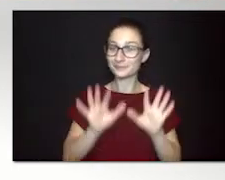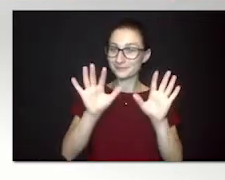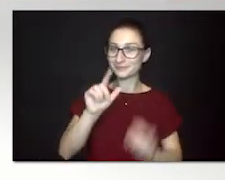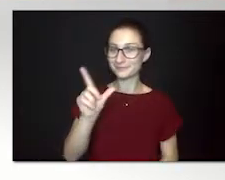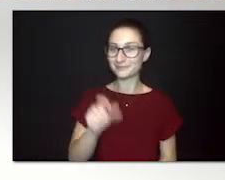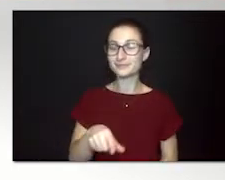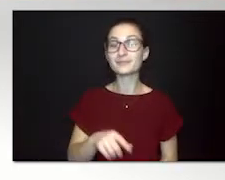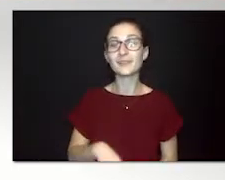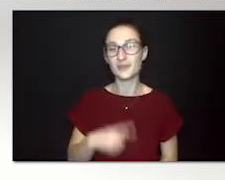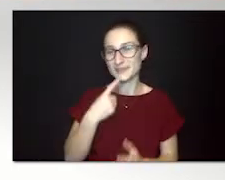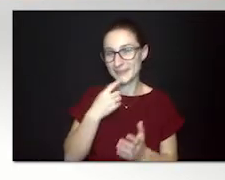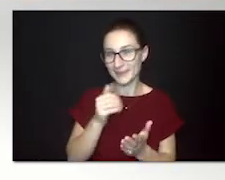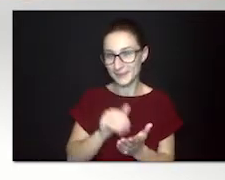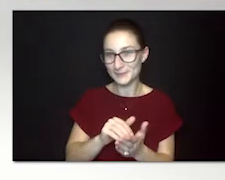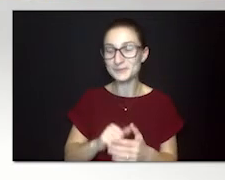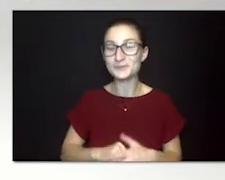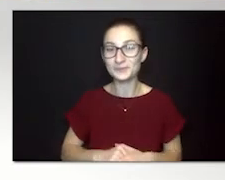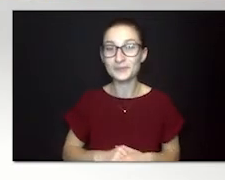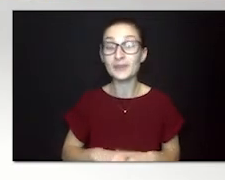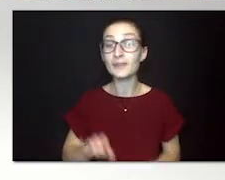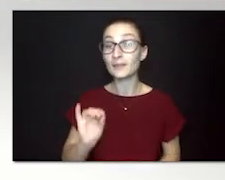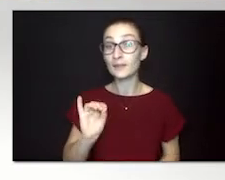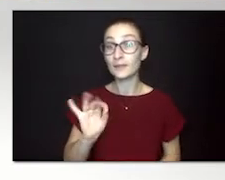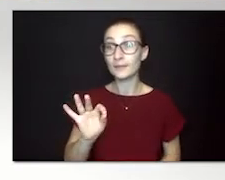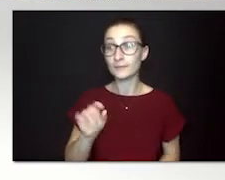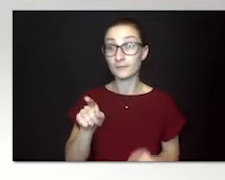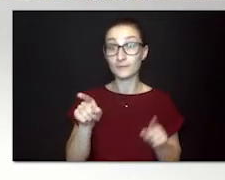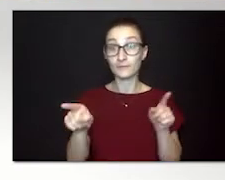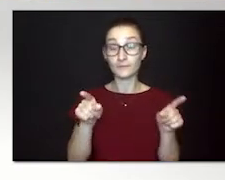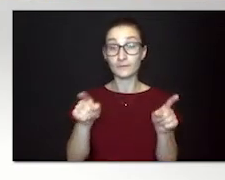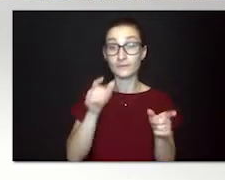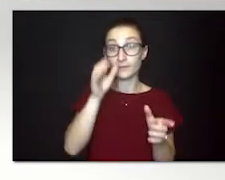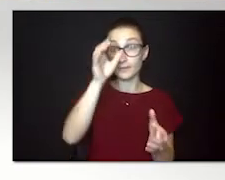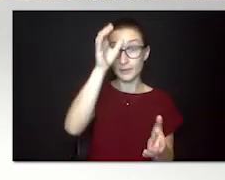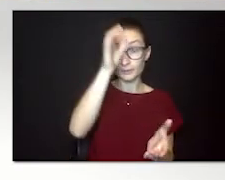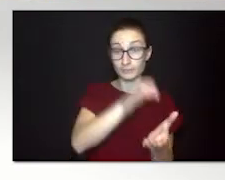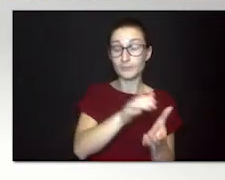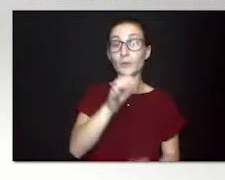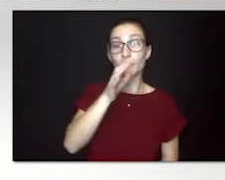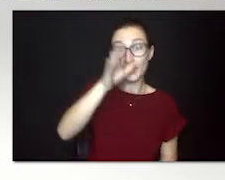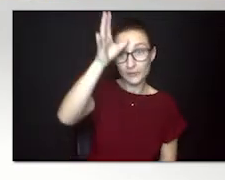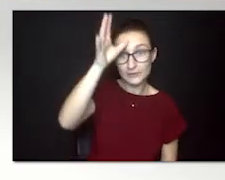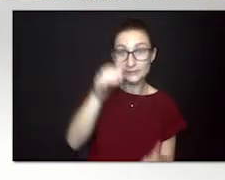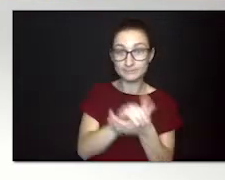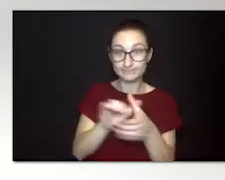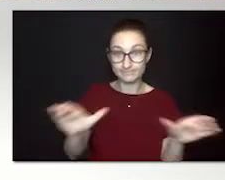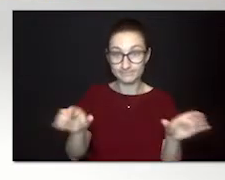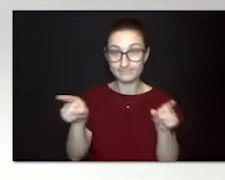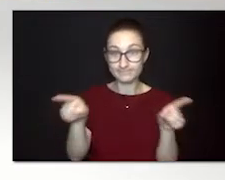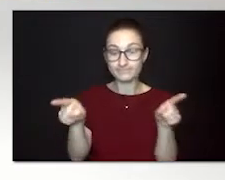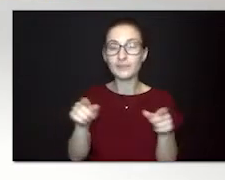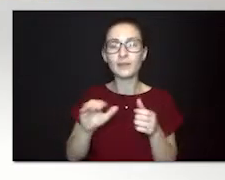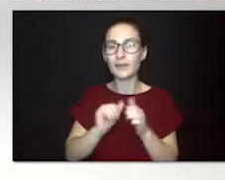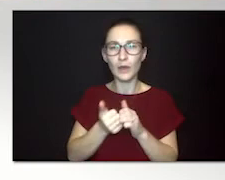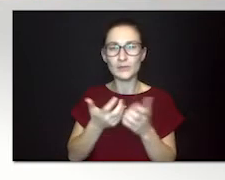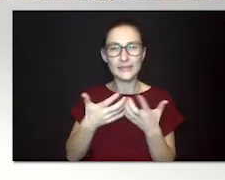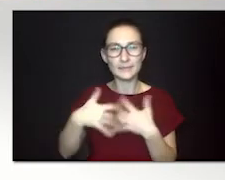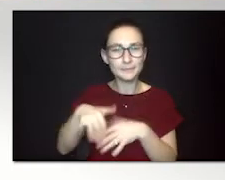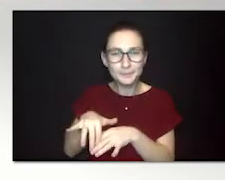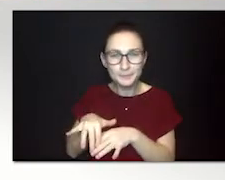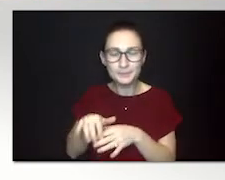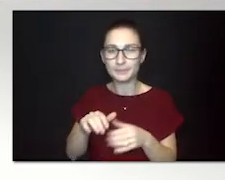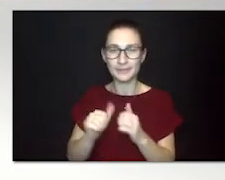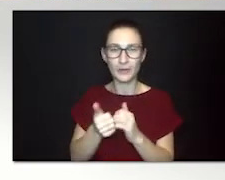That's a great question. So the question is, what happens if there's two divorced parents? So how does the guardian advocacy really work, and how do you